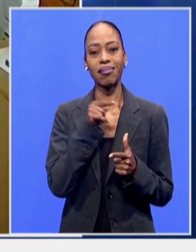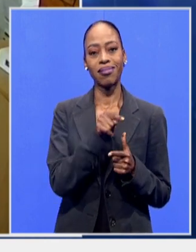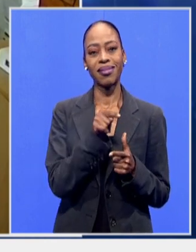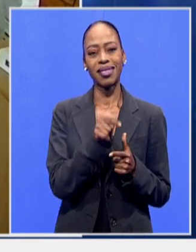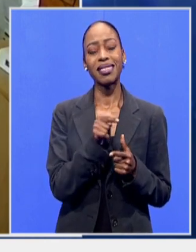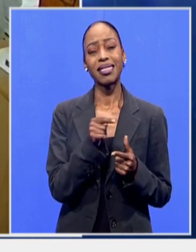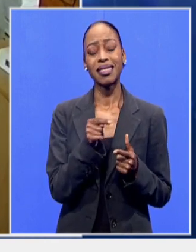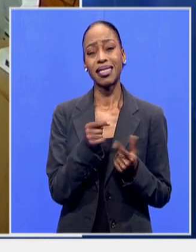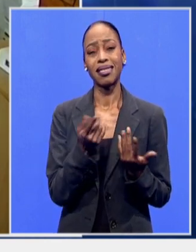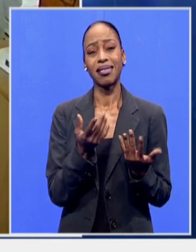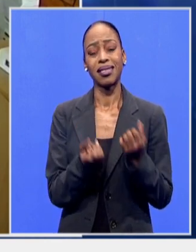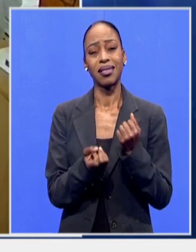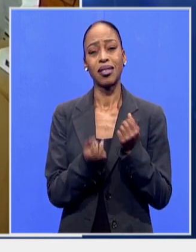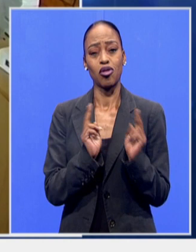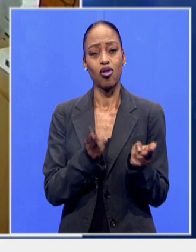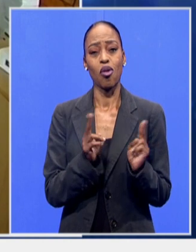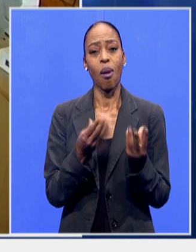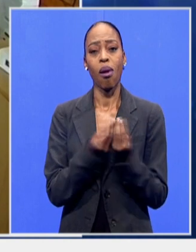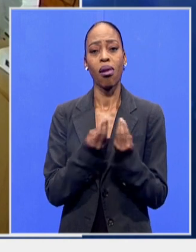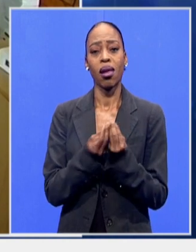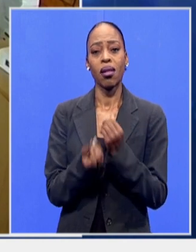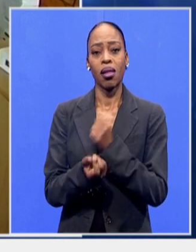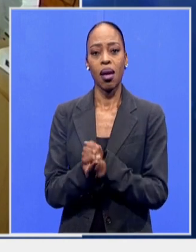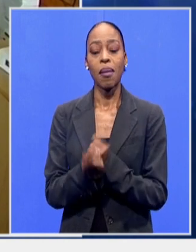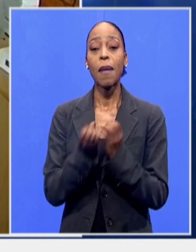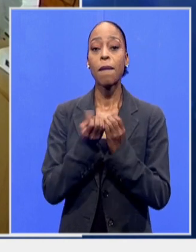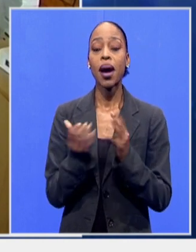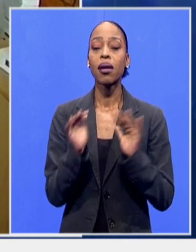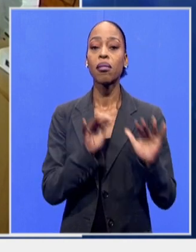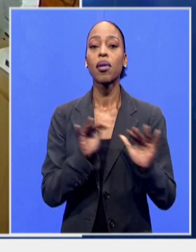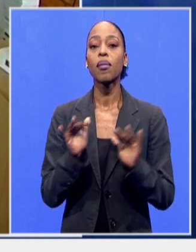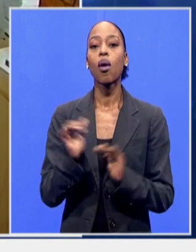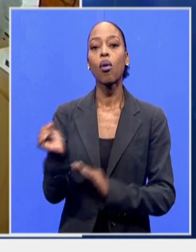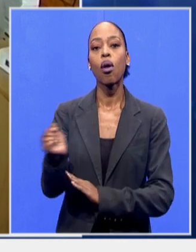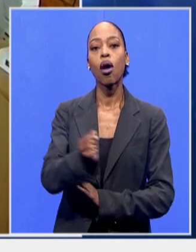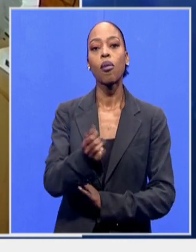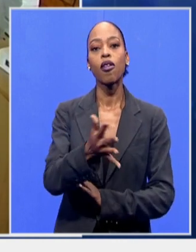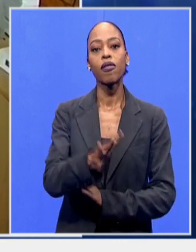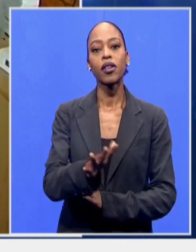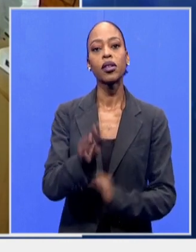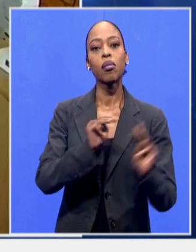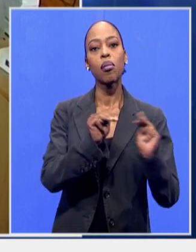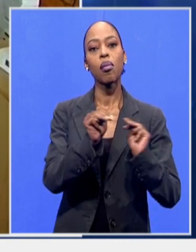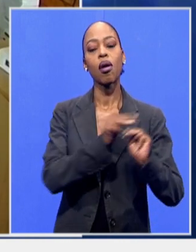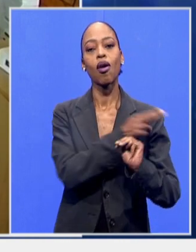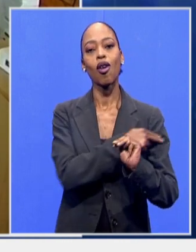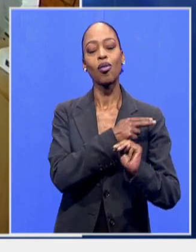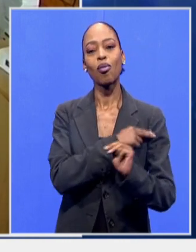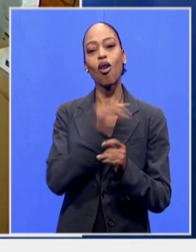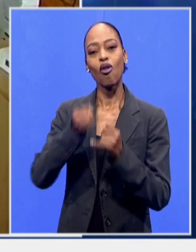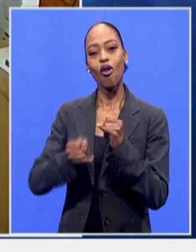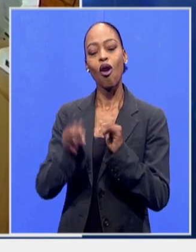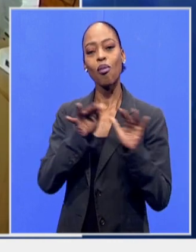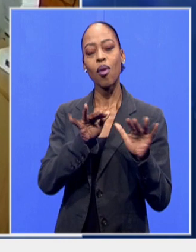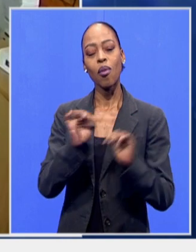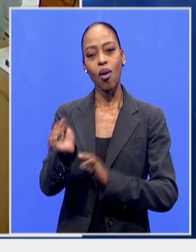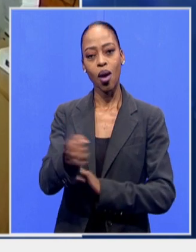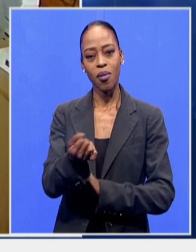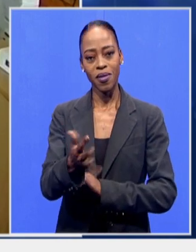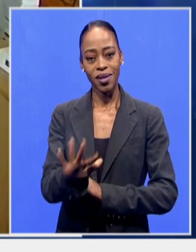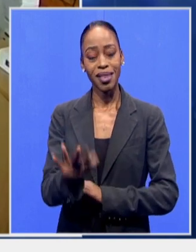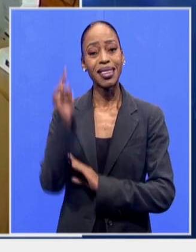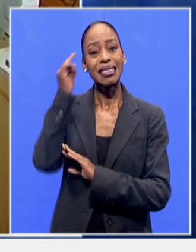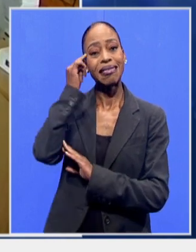is very likely that this is a common theme, that many of the people that are appointed to run these hospitals aren't the right people. I think that is very